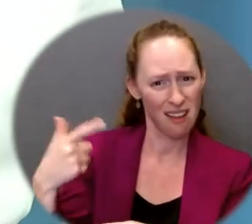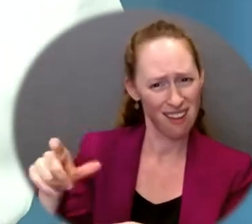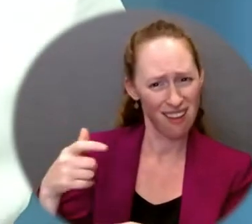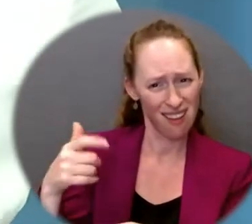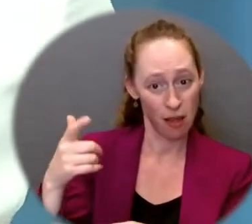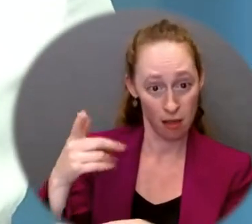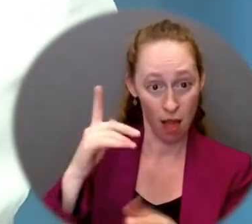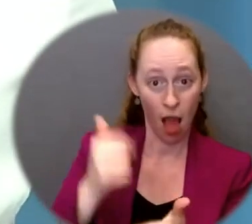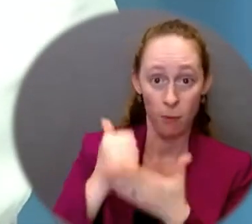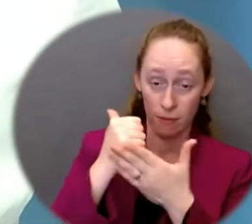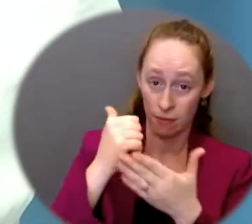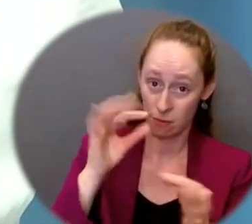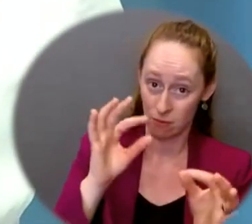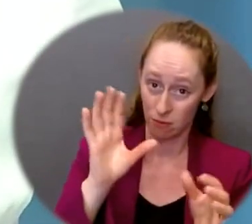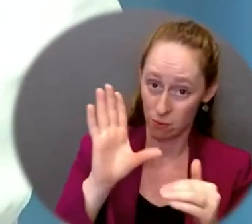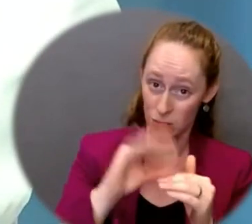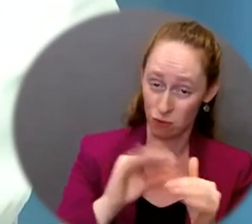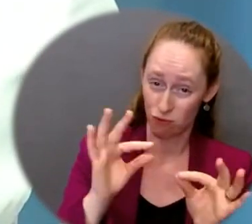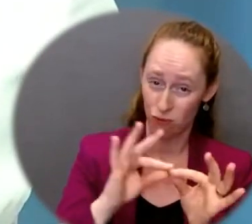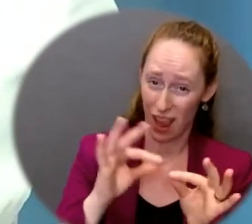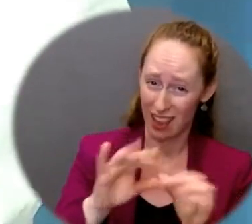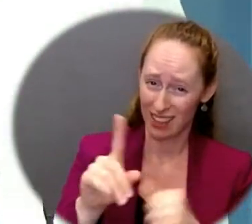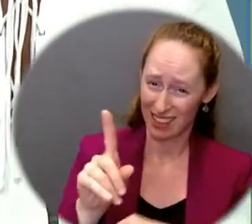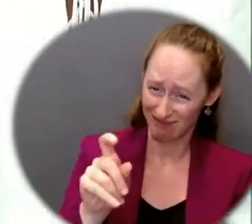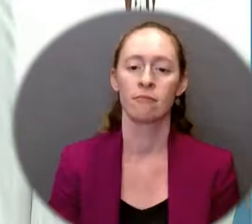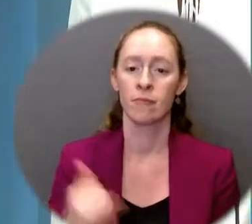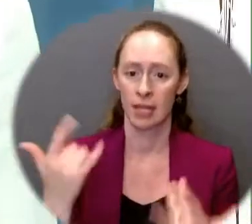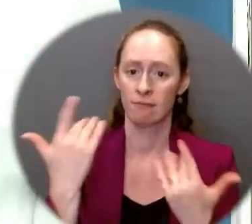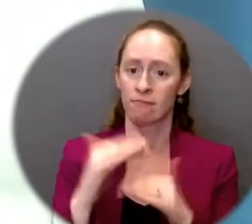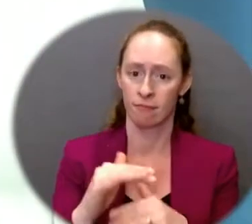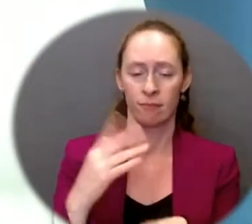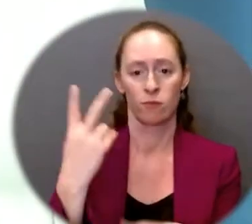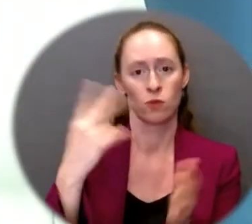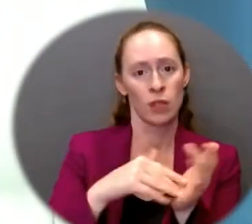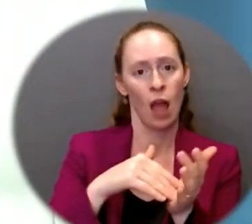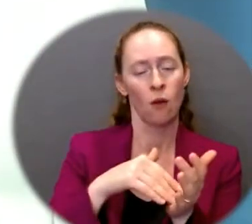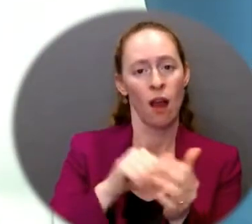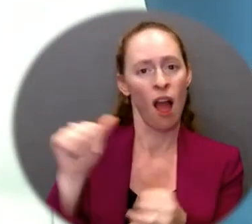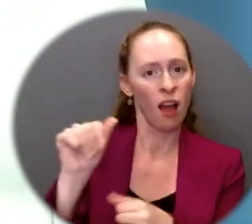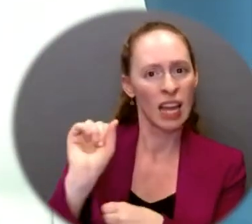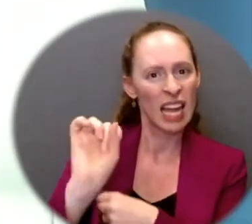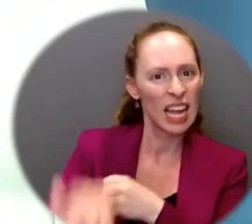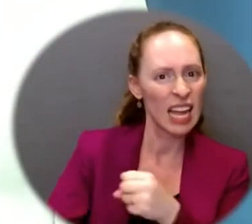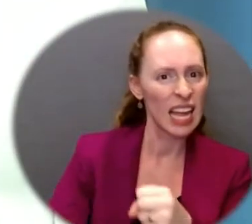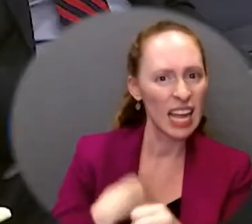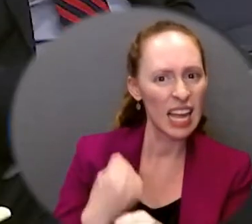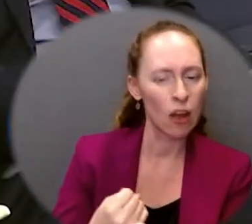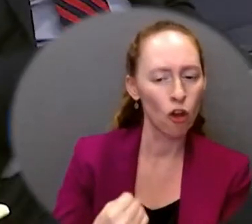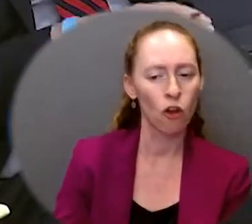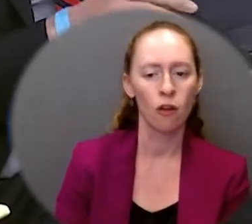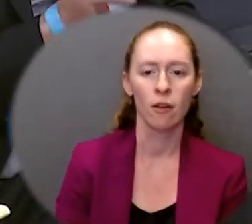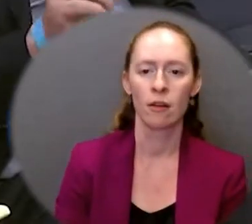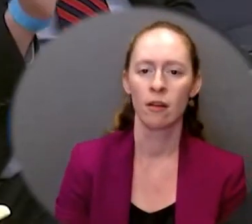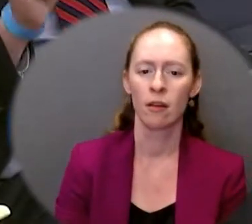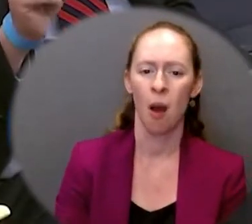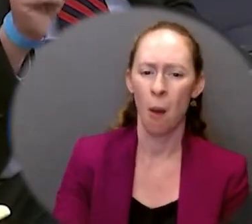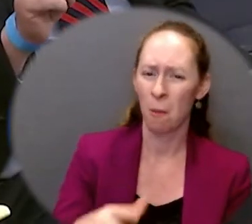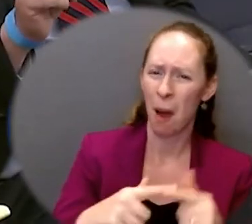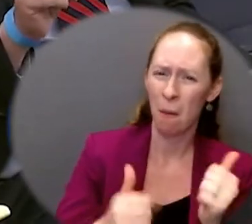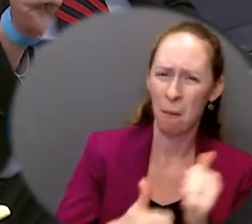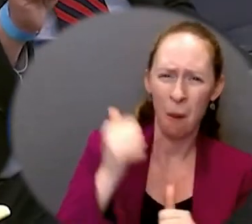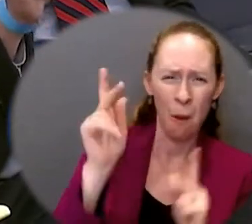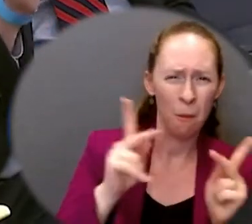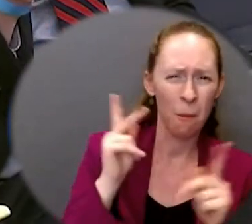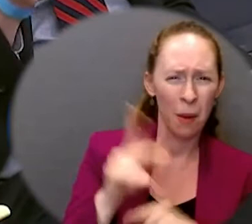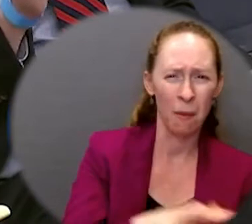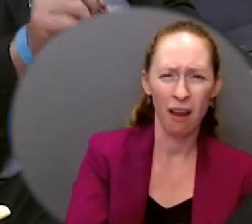Because in the Inflation Reduction Act, when you look at Medicare, lowering costs. But a majority of Americans now say that price